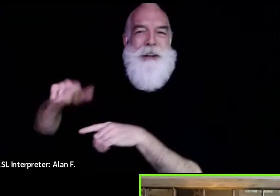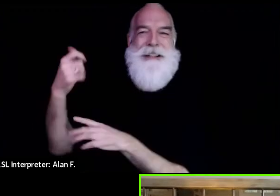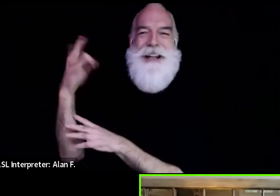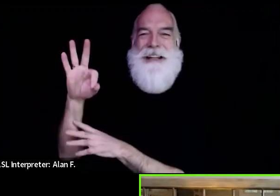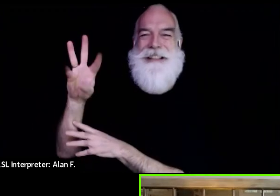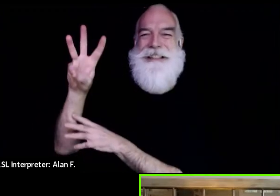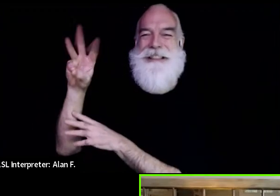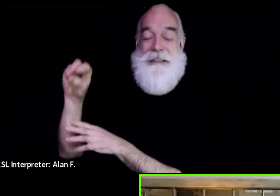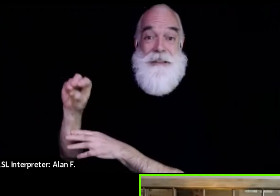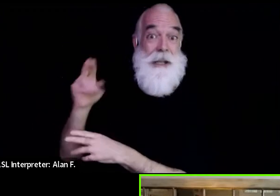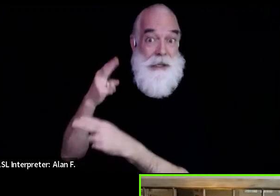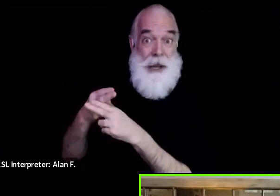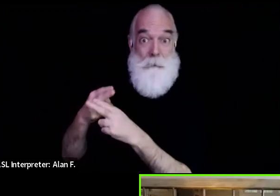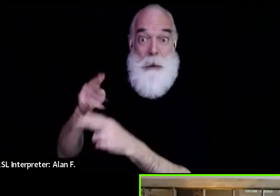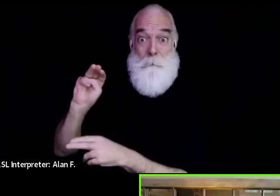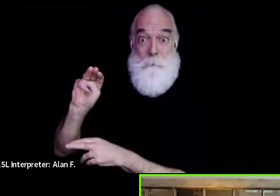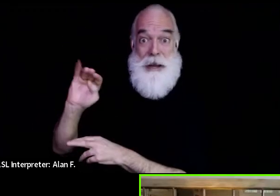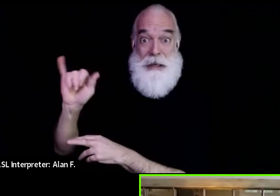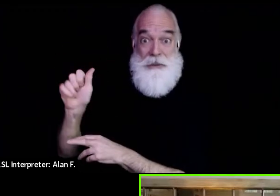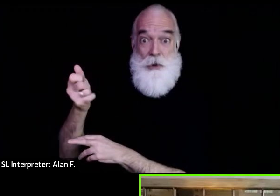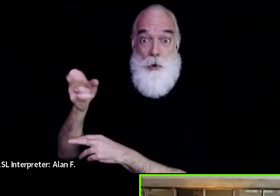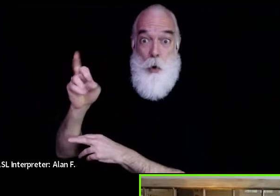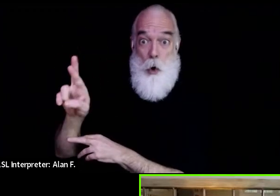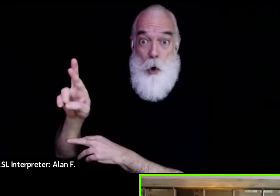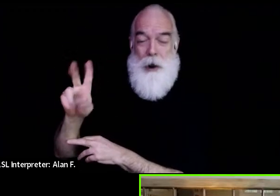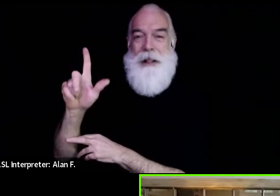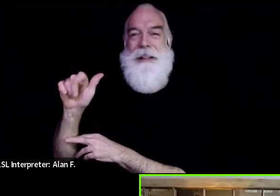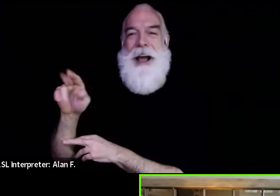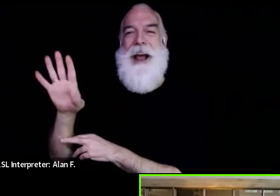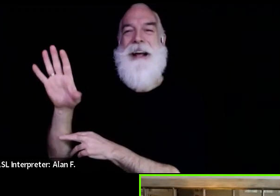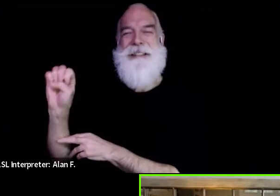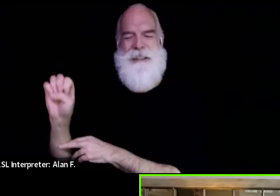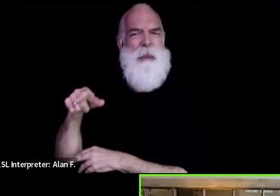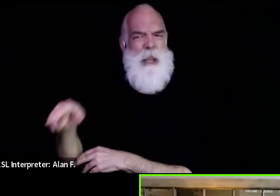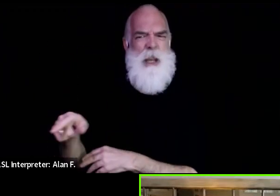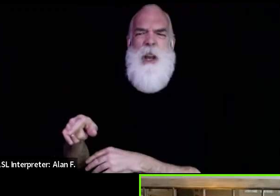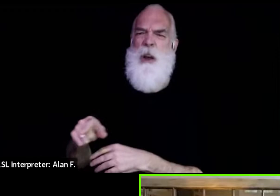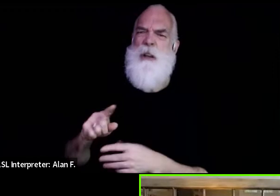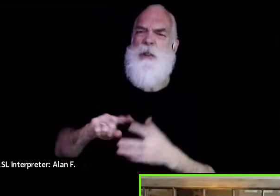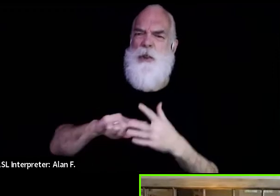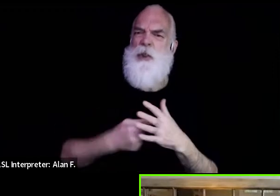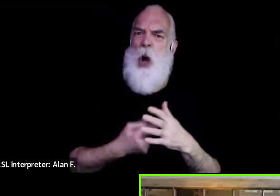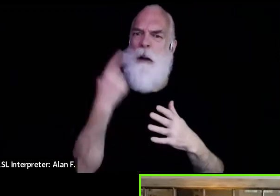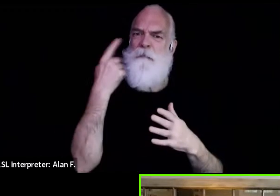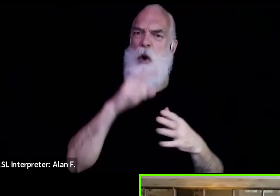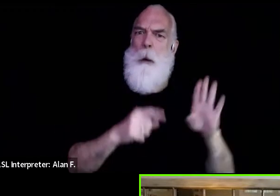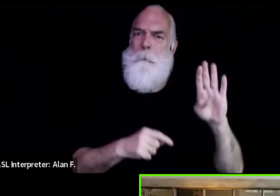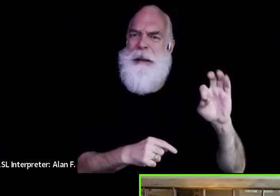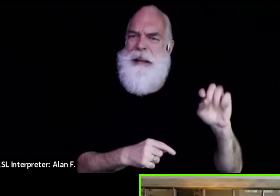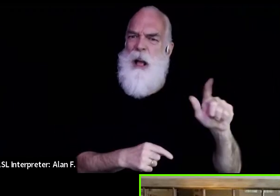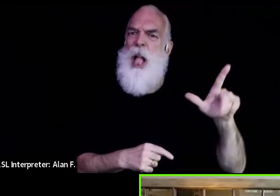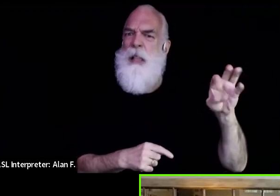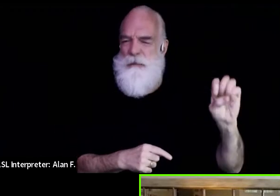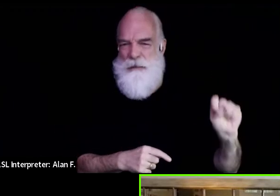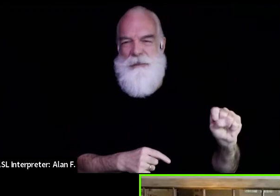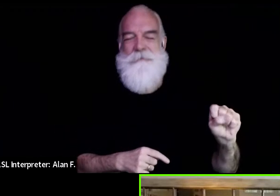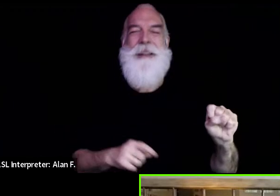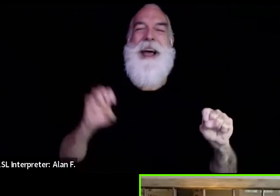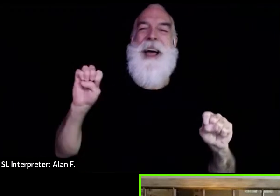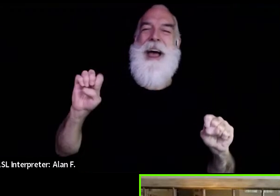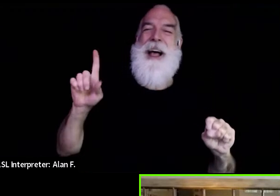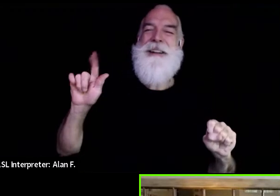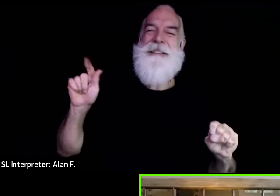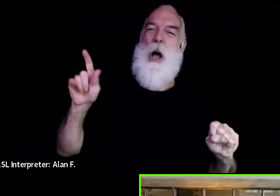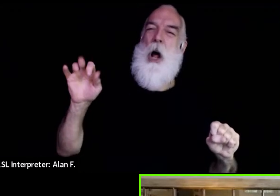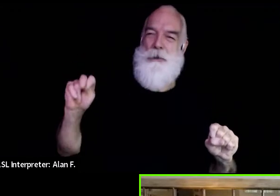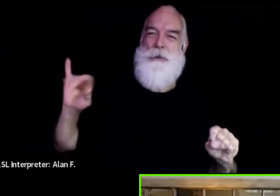And the Beatles, he opened for the Beatles. Elton John got his professional start with my dad. So as my dad used to like to tell me, he was a really